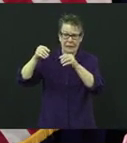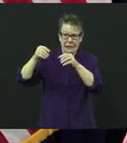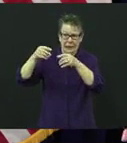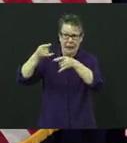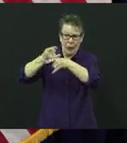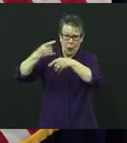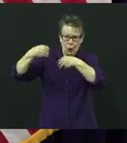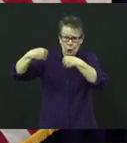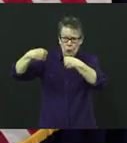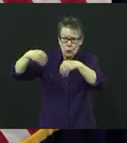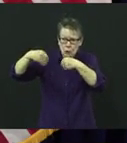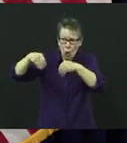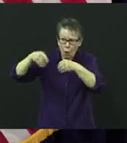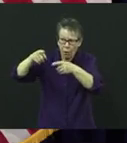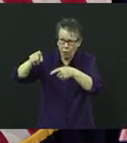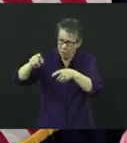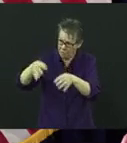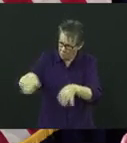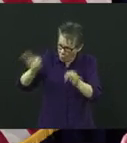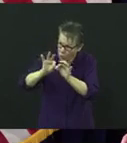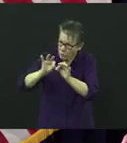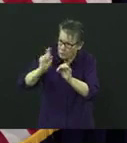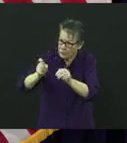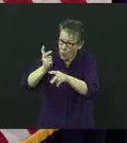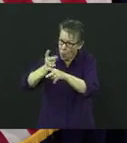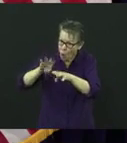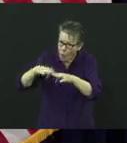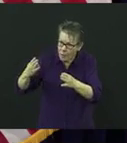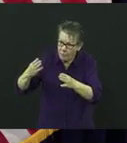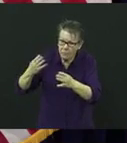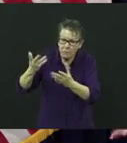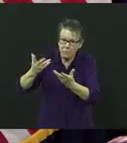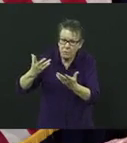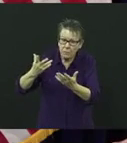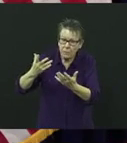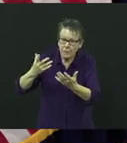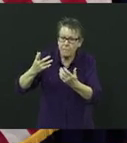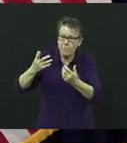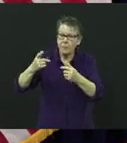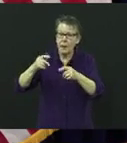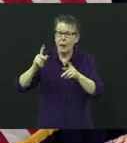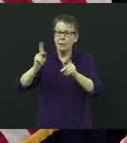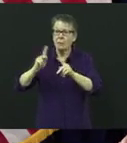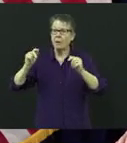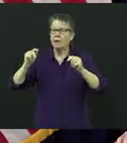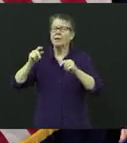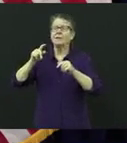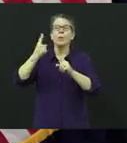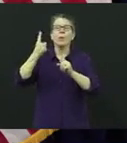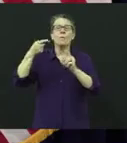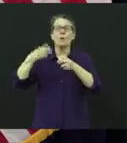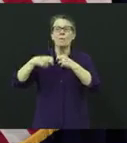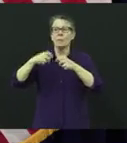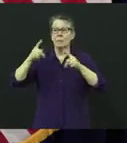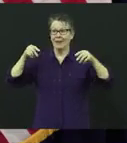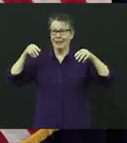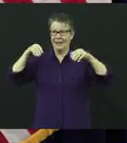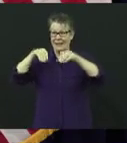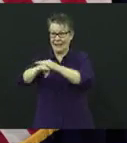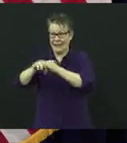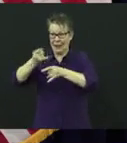or maybe even traditionally had been social gathering places in the so-called back room. So we've sort of said